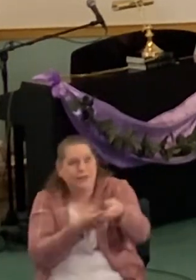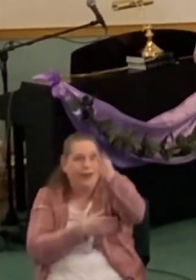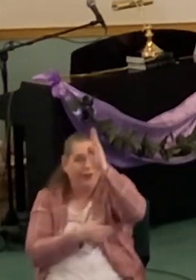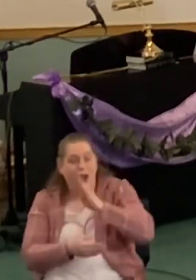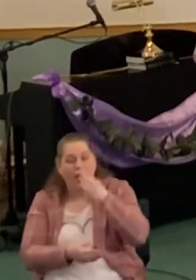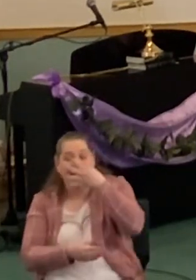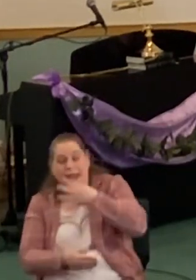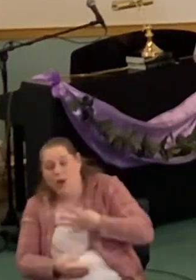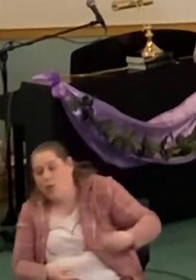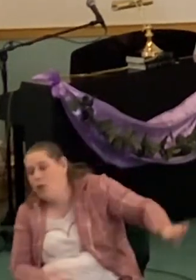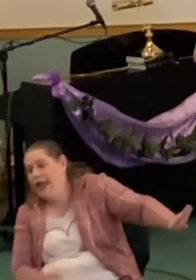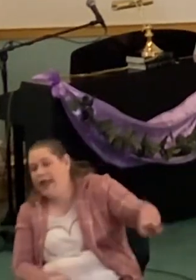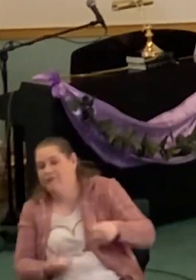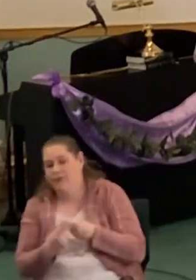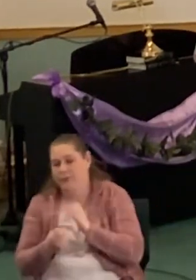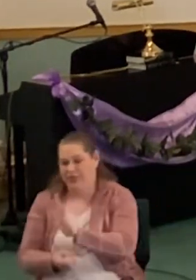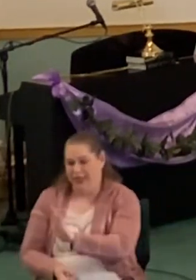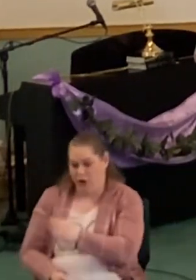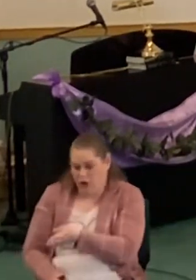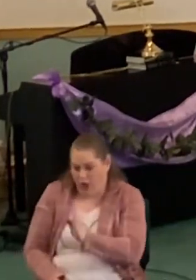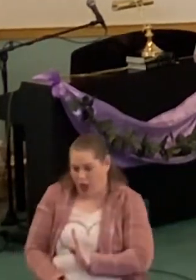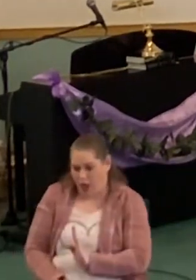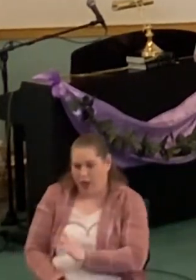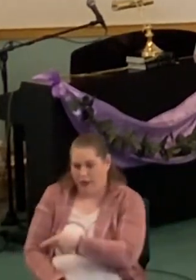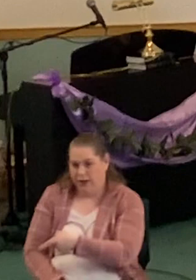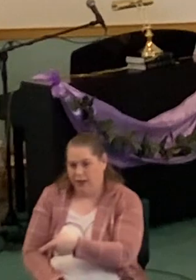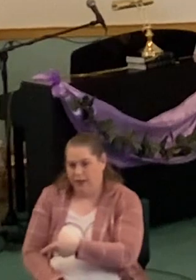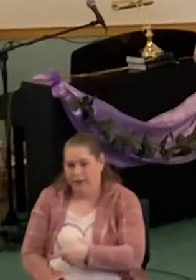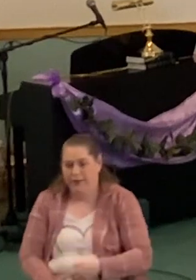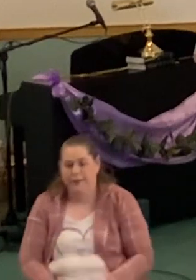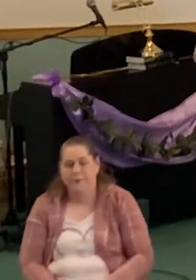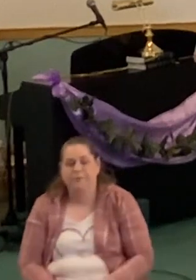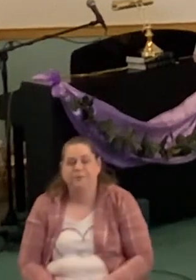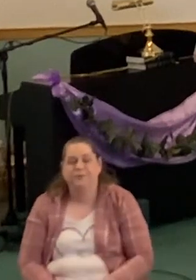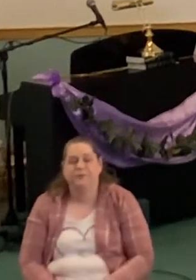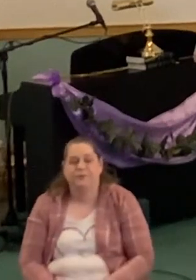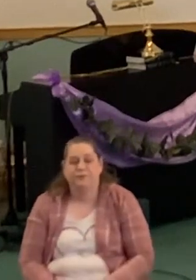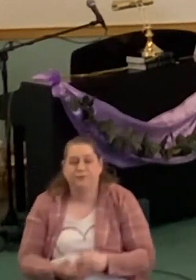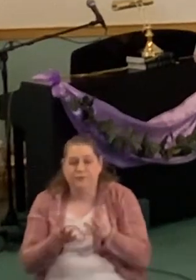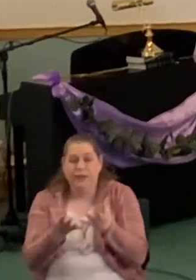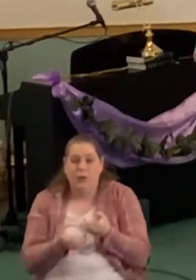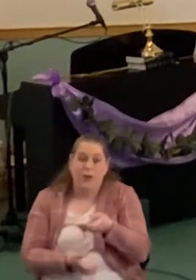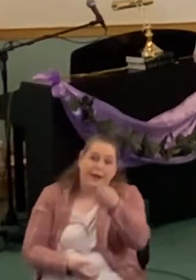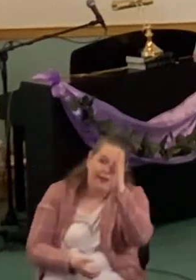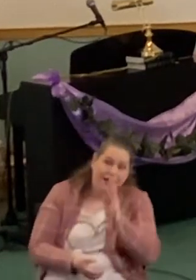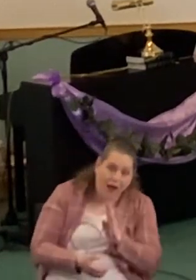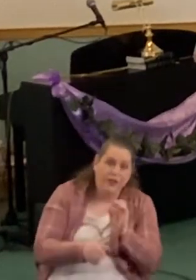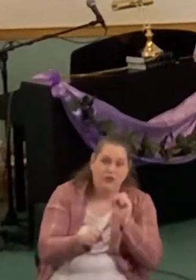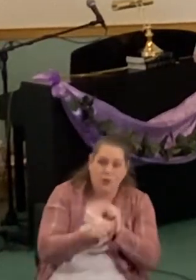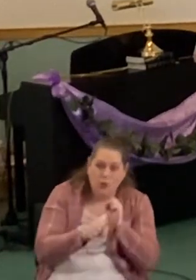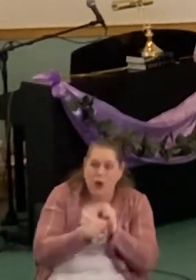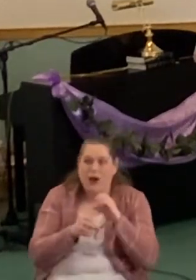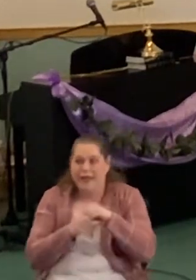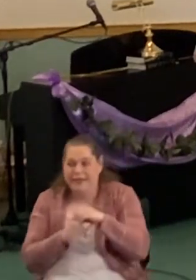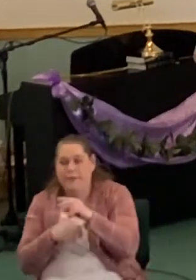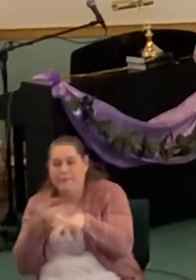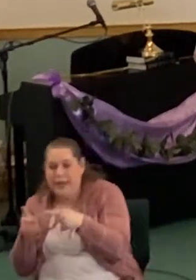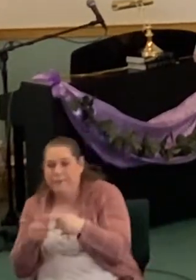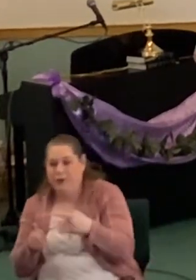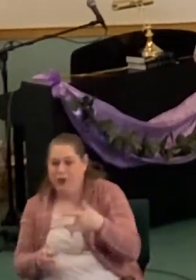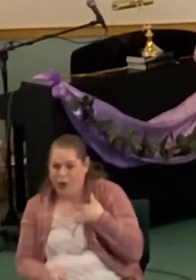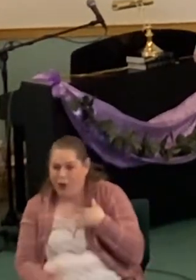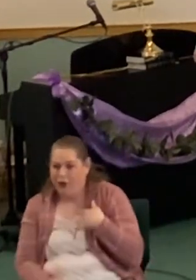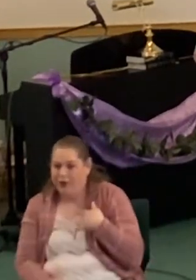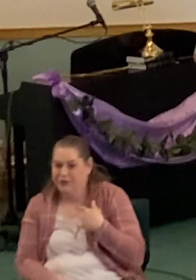from their pagan gods. He wanted God to work in the people and change them. But instead, God is going to use a